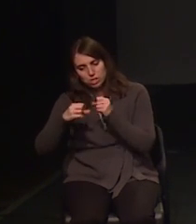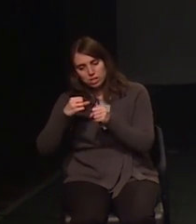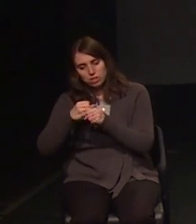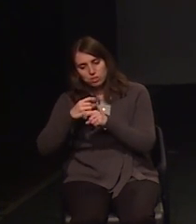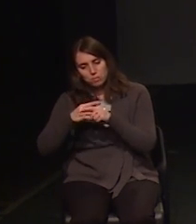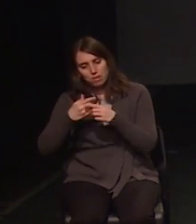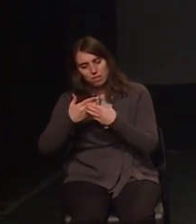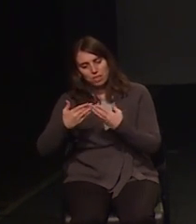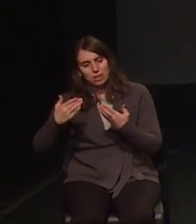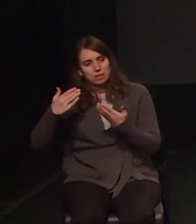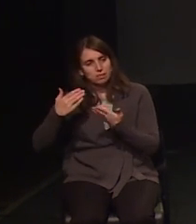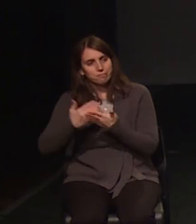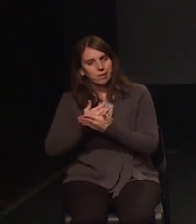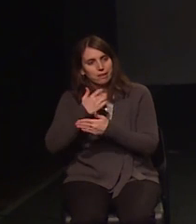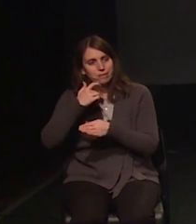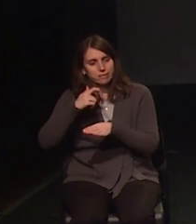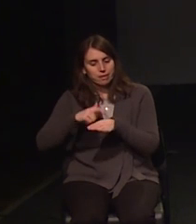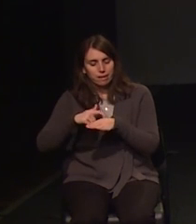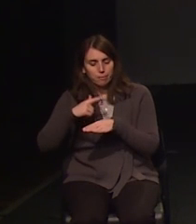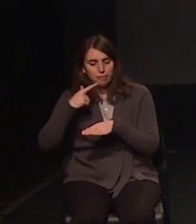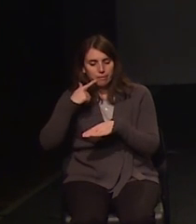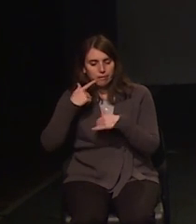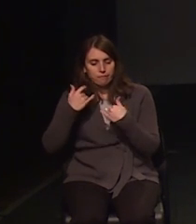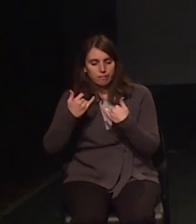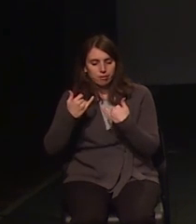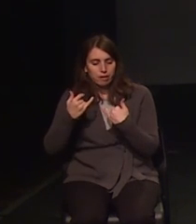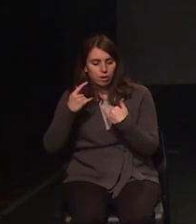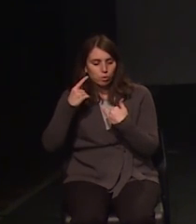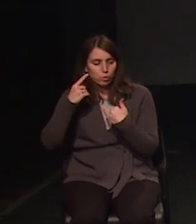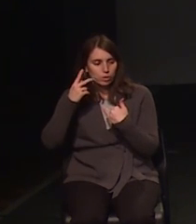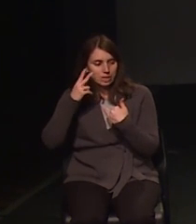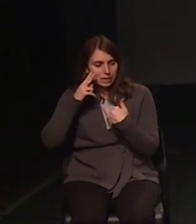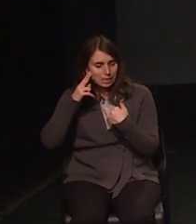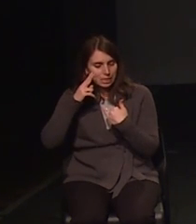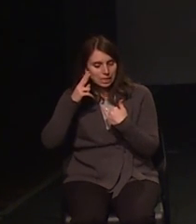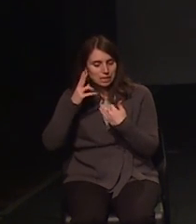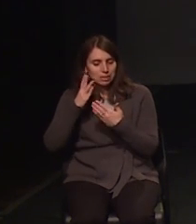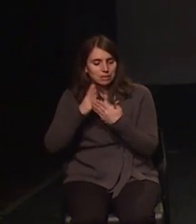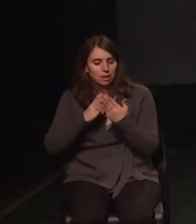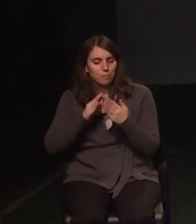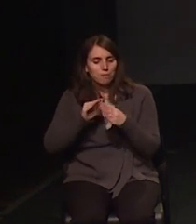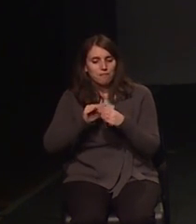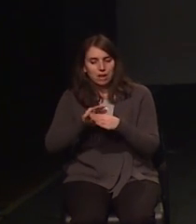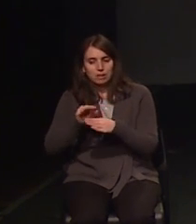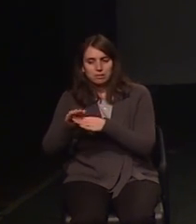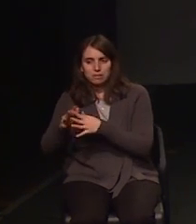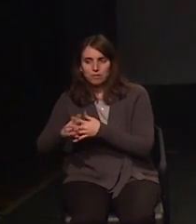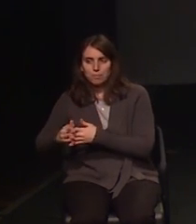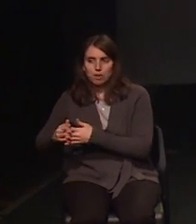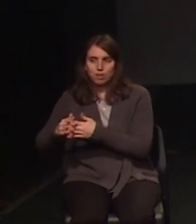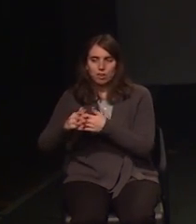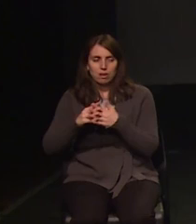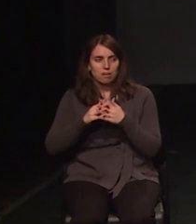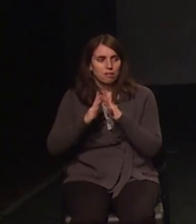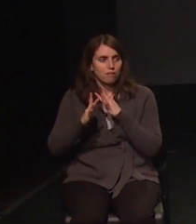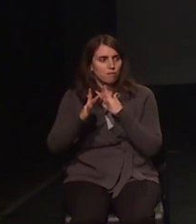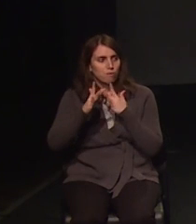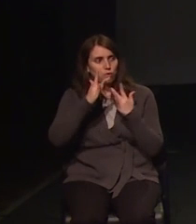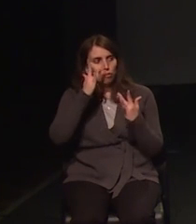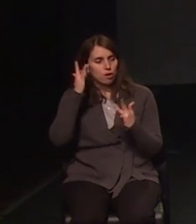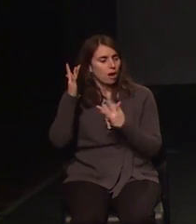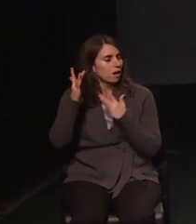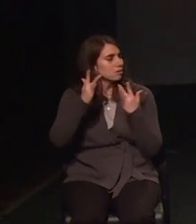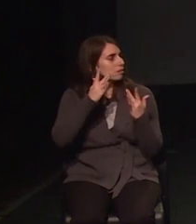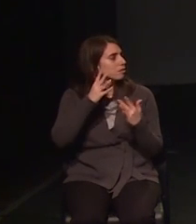take time. And I think right now we're seeing some of the effects of America having forgotten